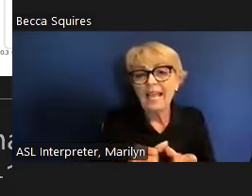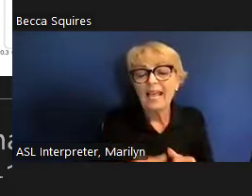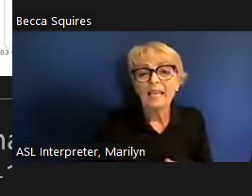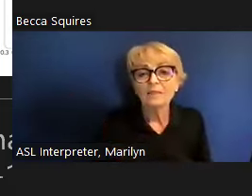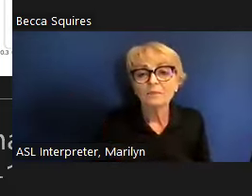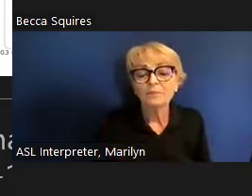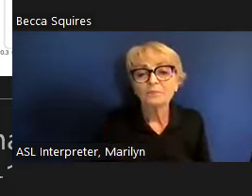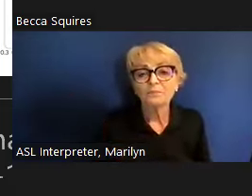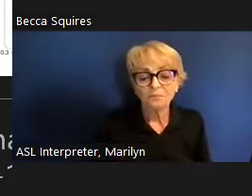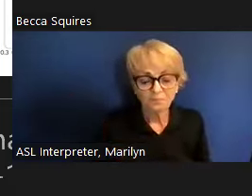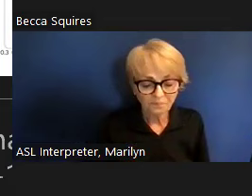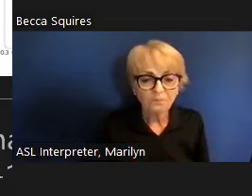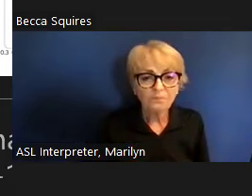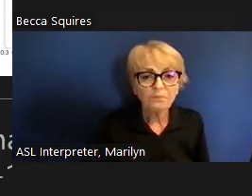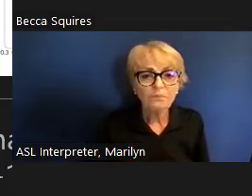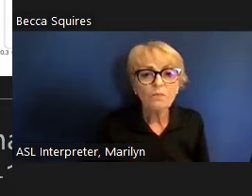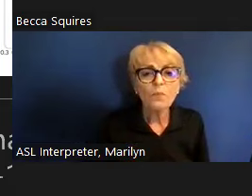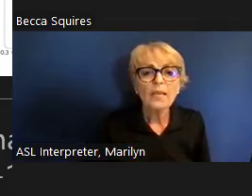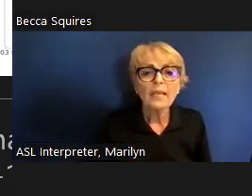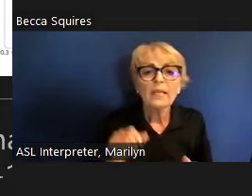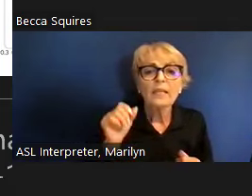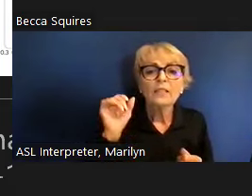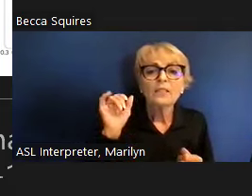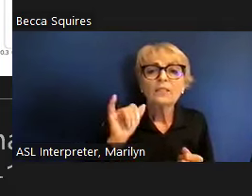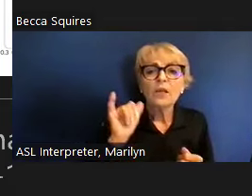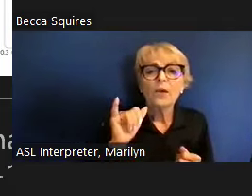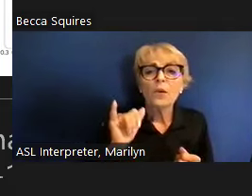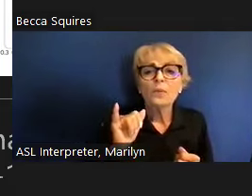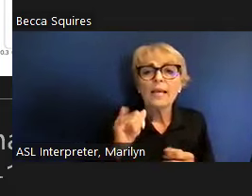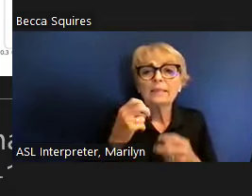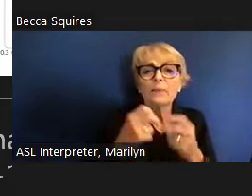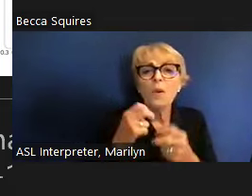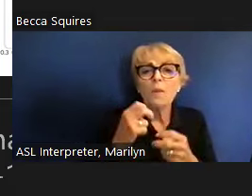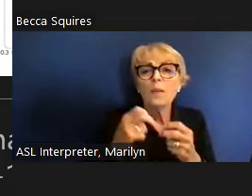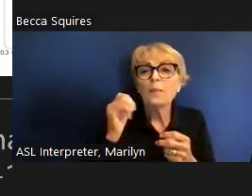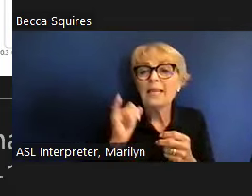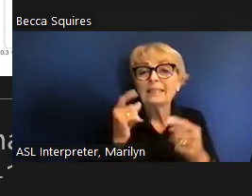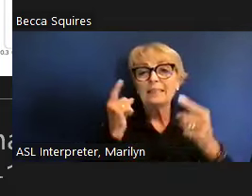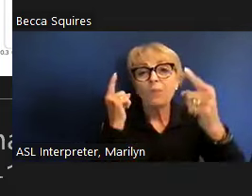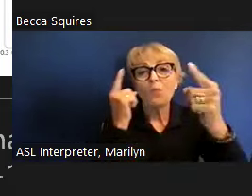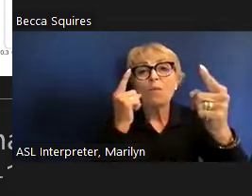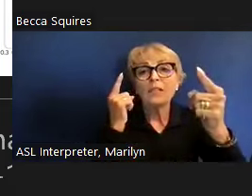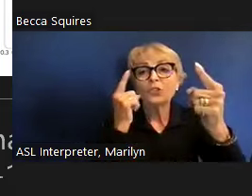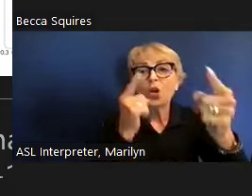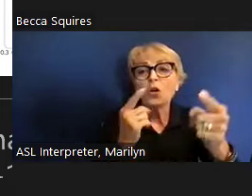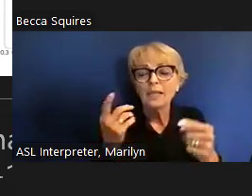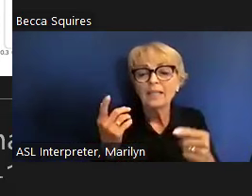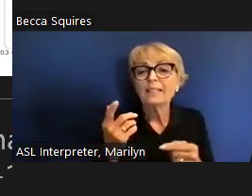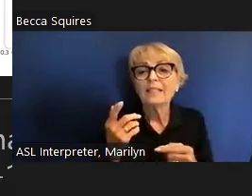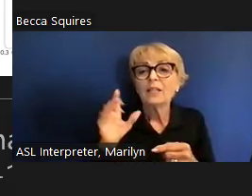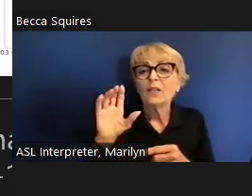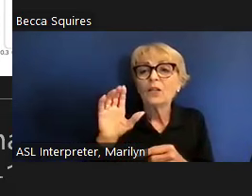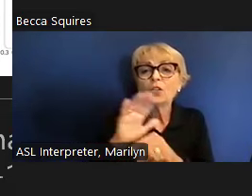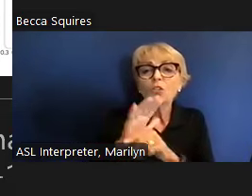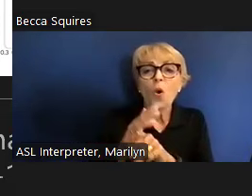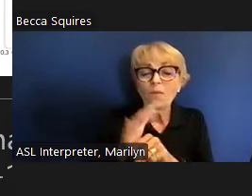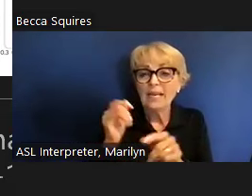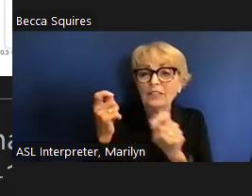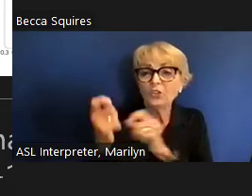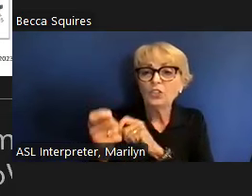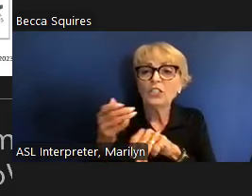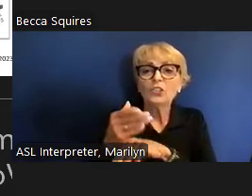so that gets you into the problem of it's a moving target. What long COVID is, a moving target. It's changing over time.